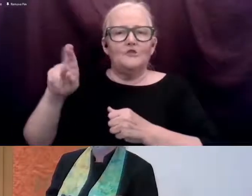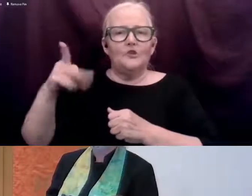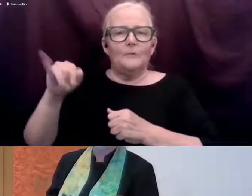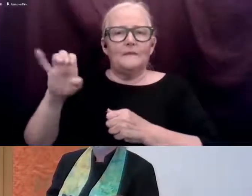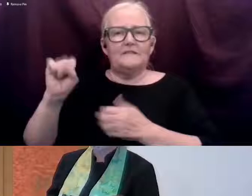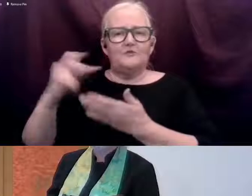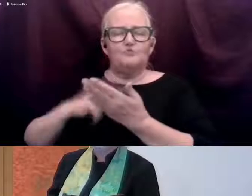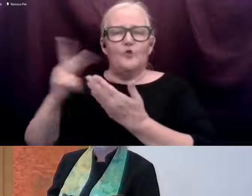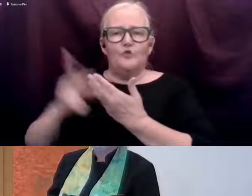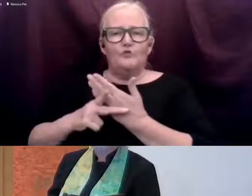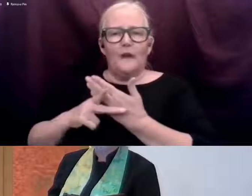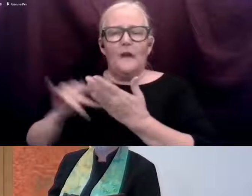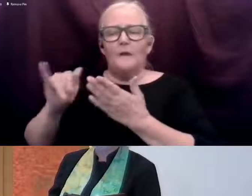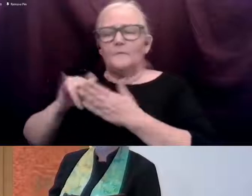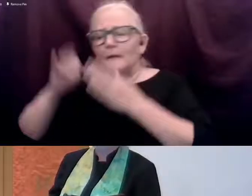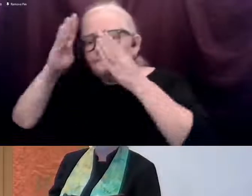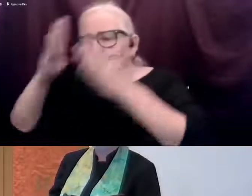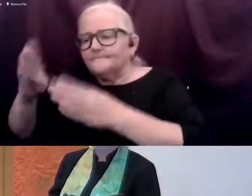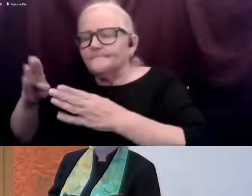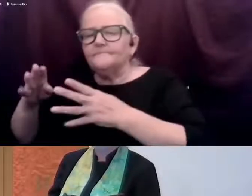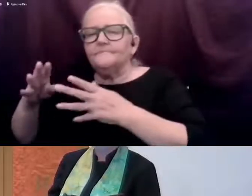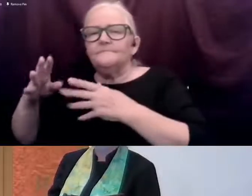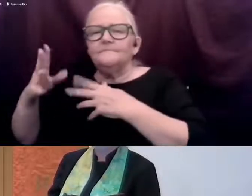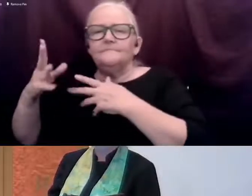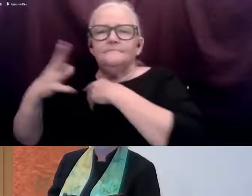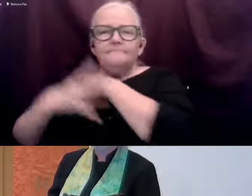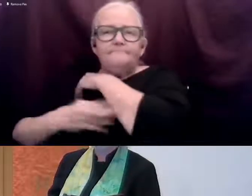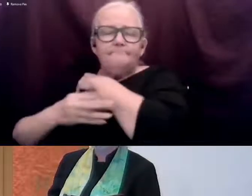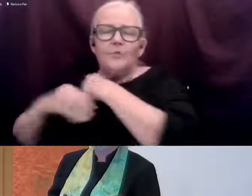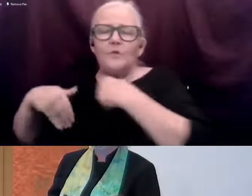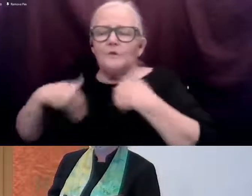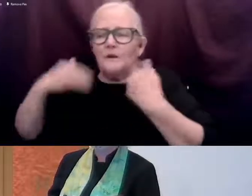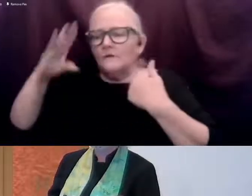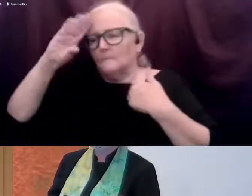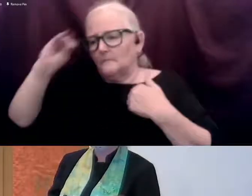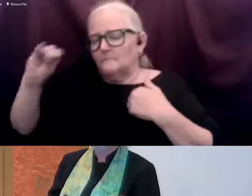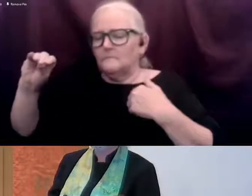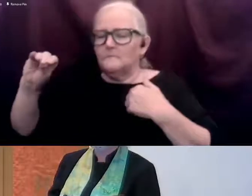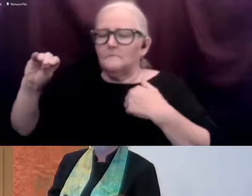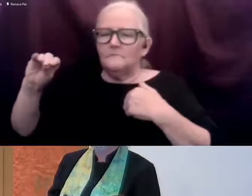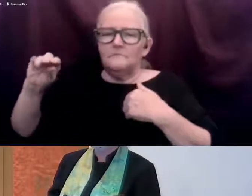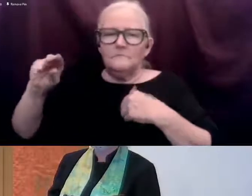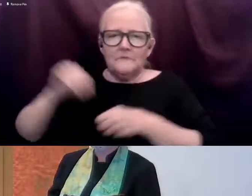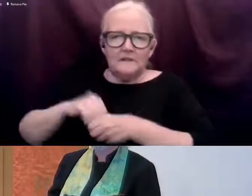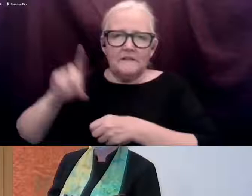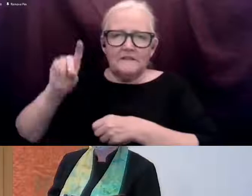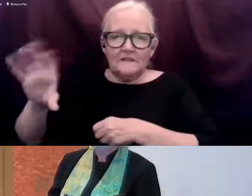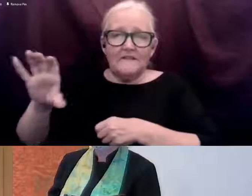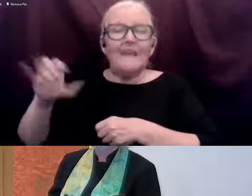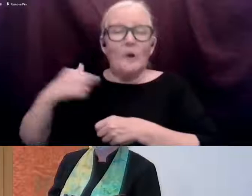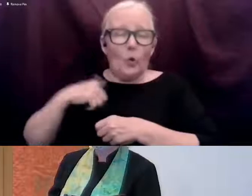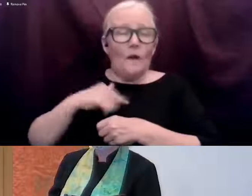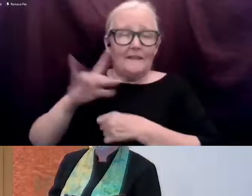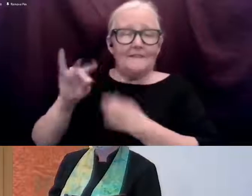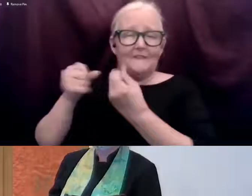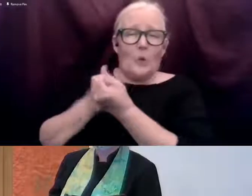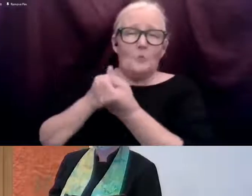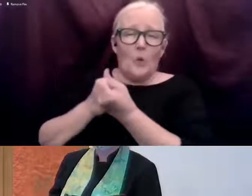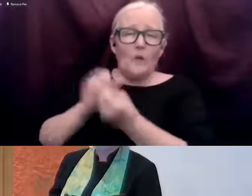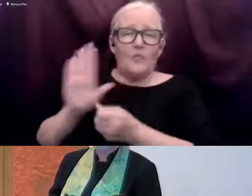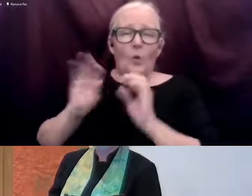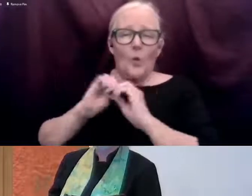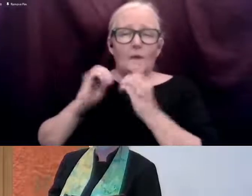young men and boys in DC. And we have supported the organization as well as Toriel,